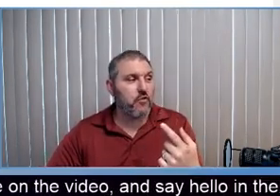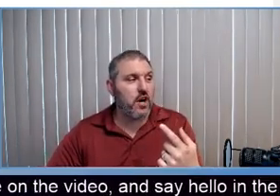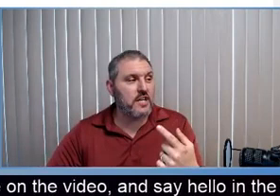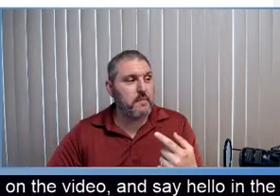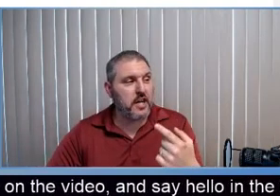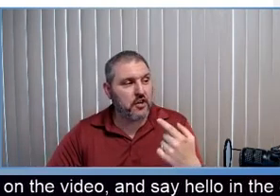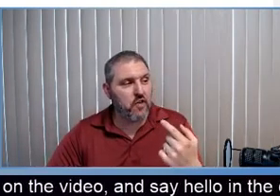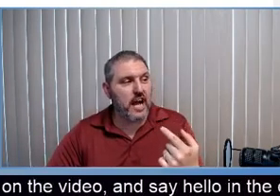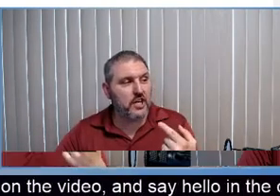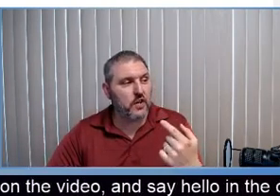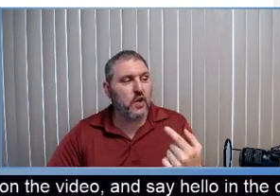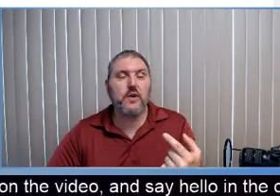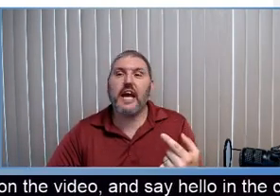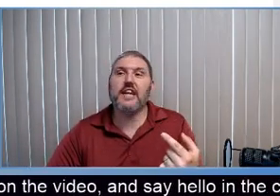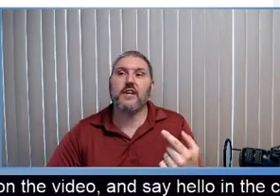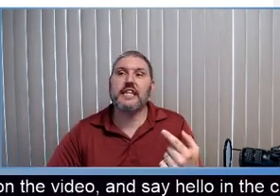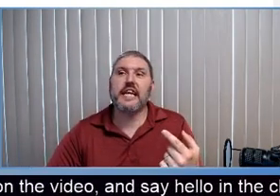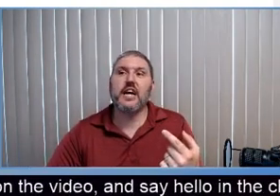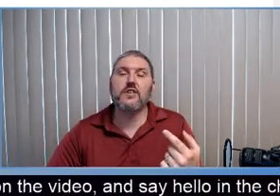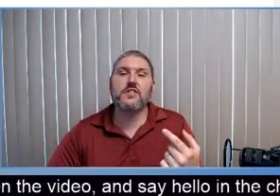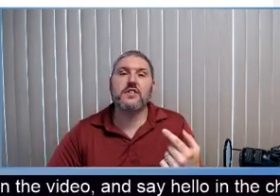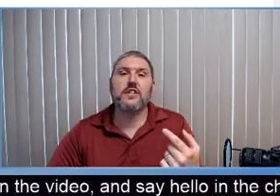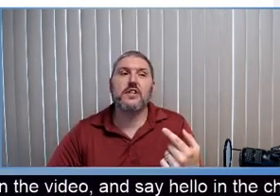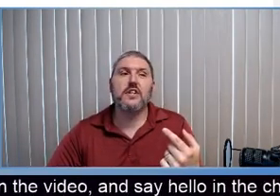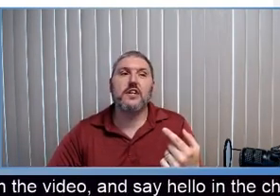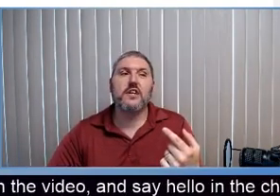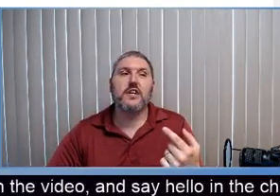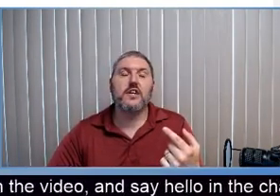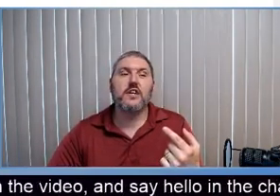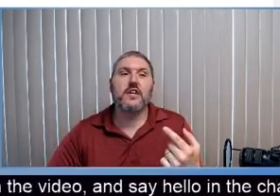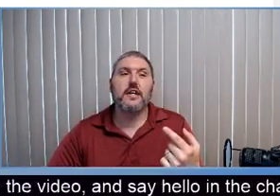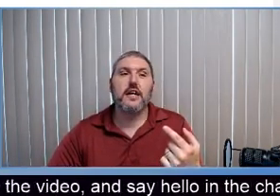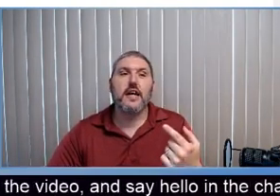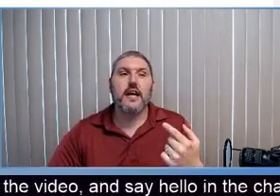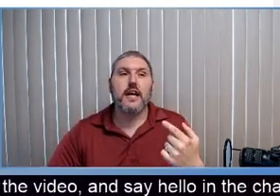on drugs, be it crack or cocaine or anything else,